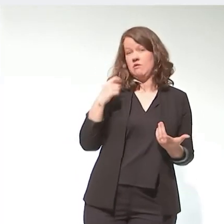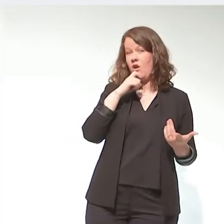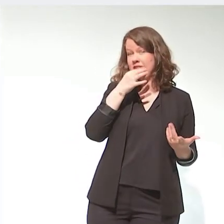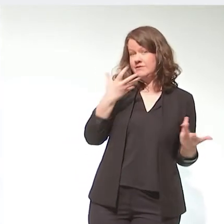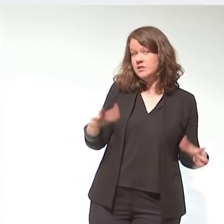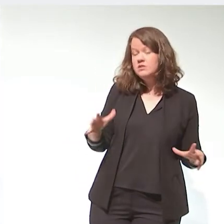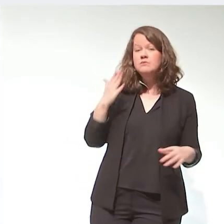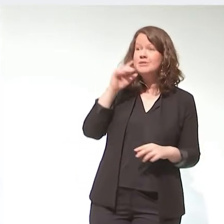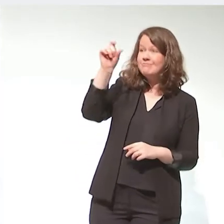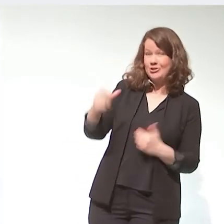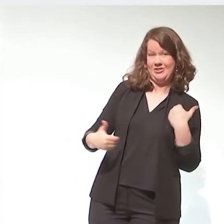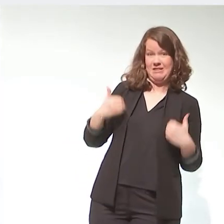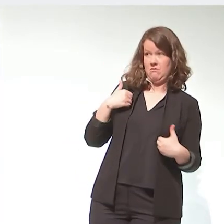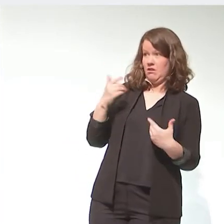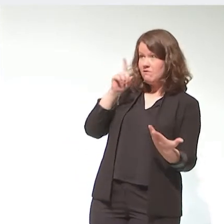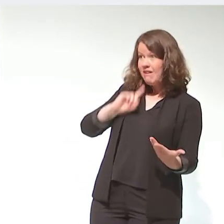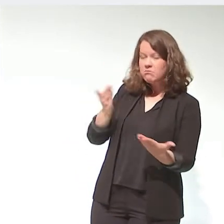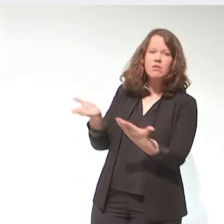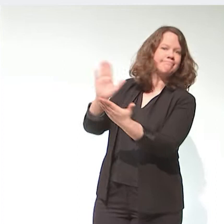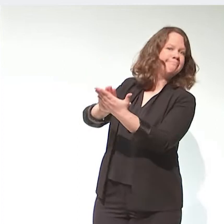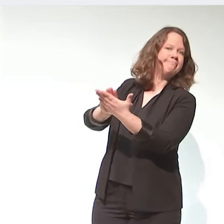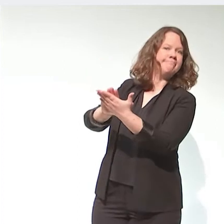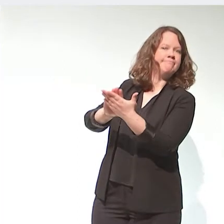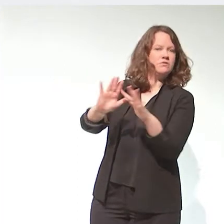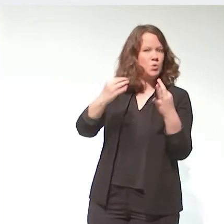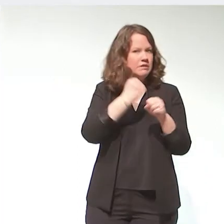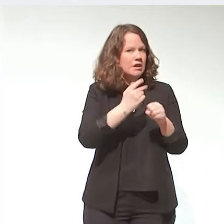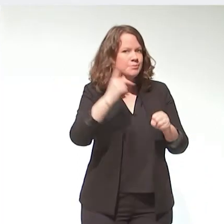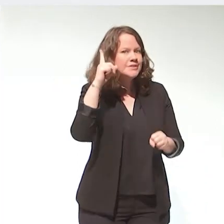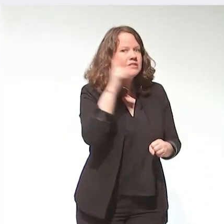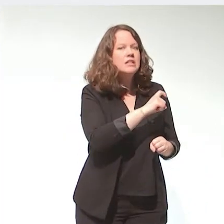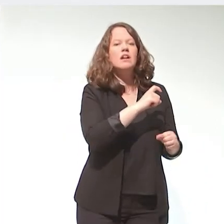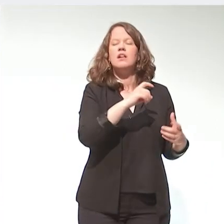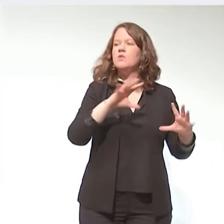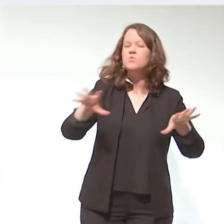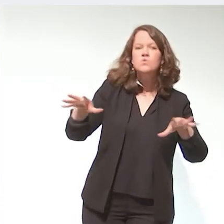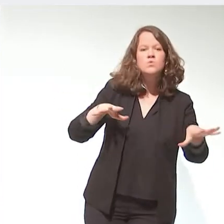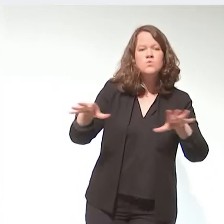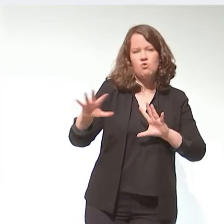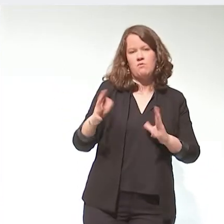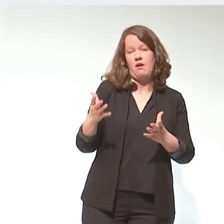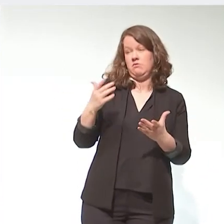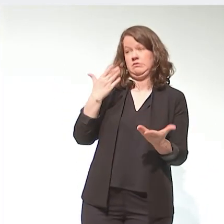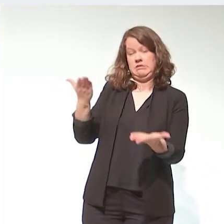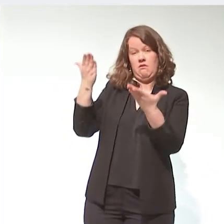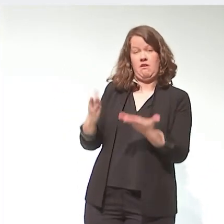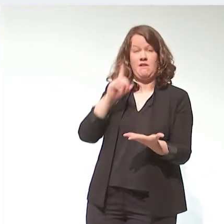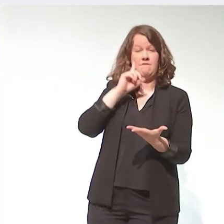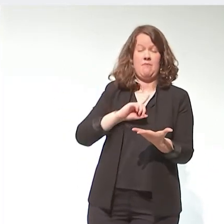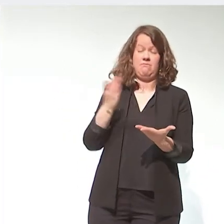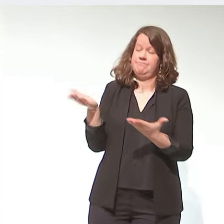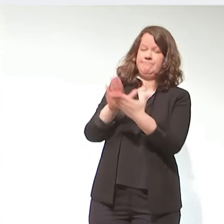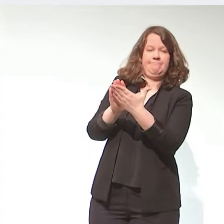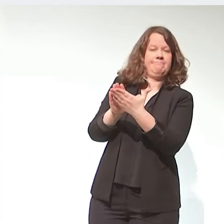and recognize the additional problems for disabled women who have trouble accessing the